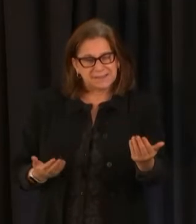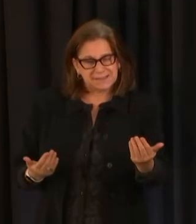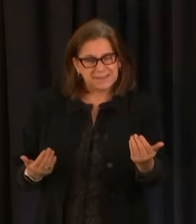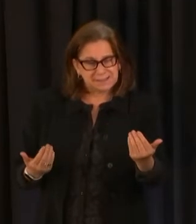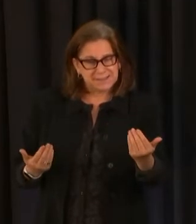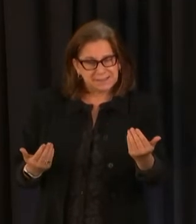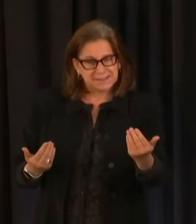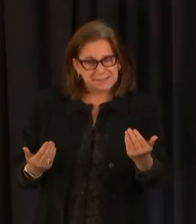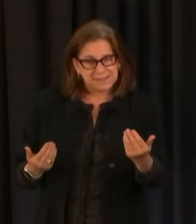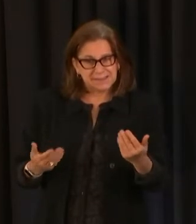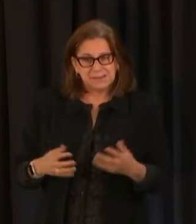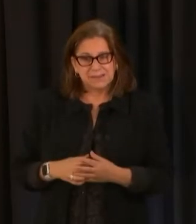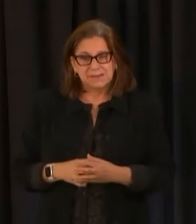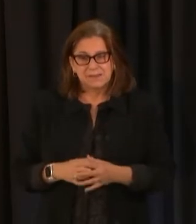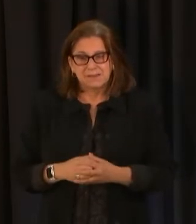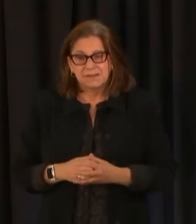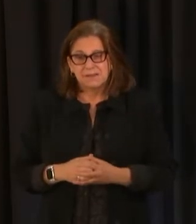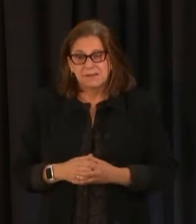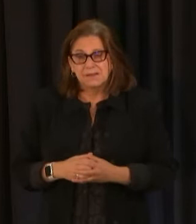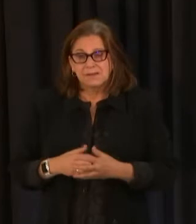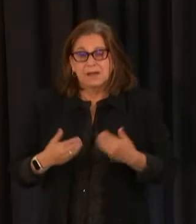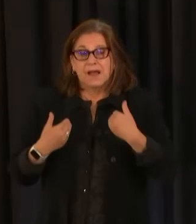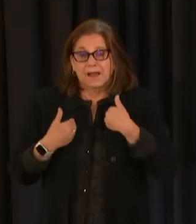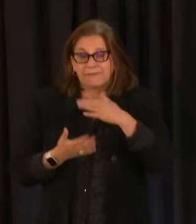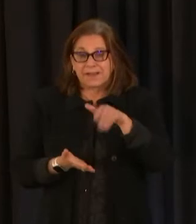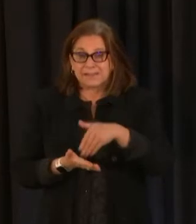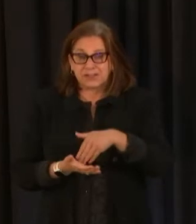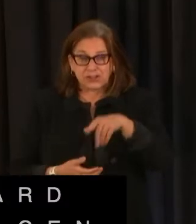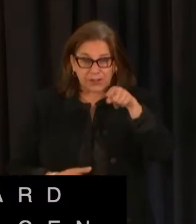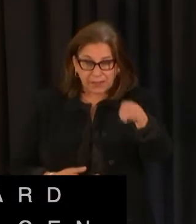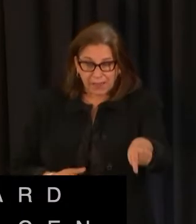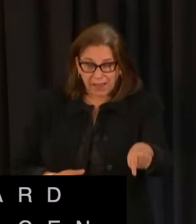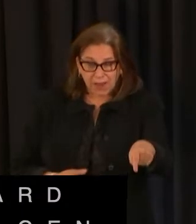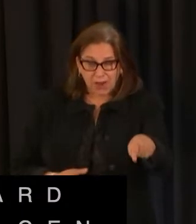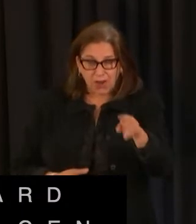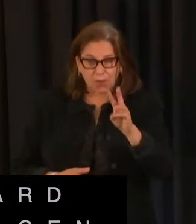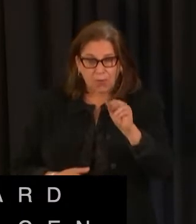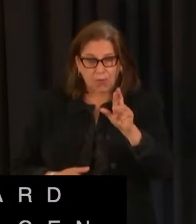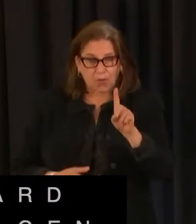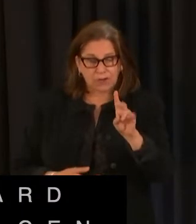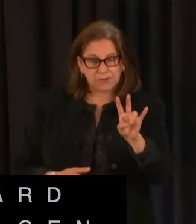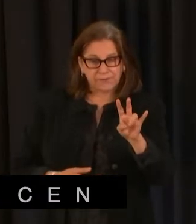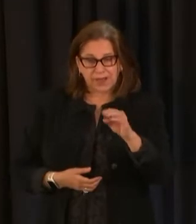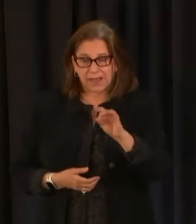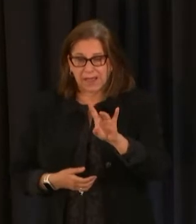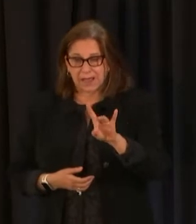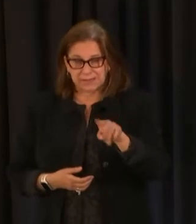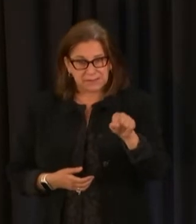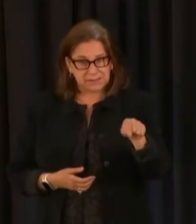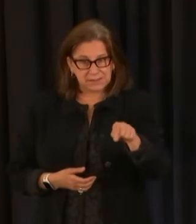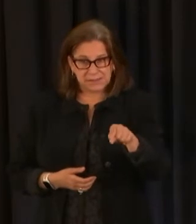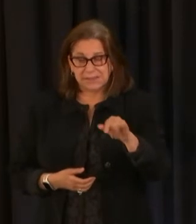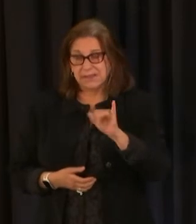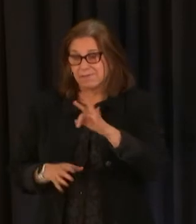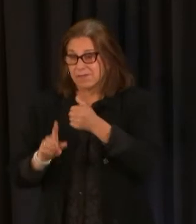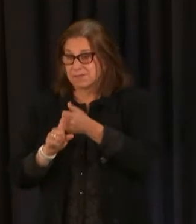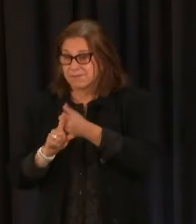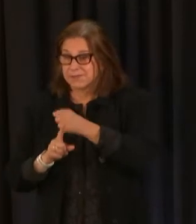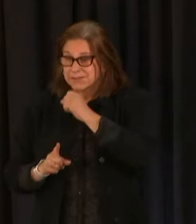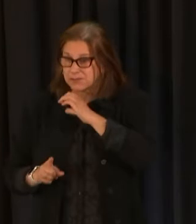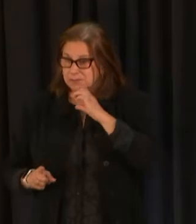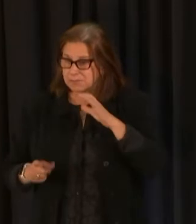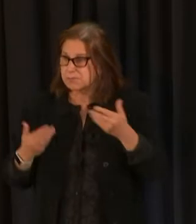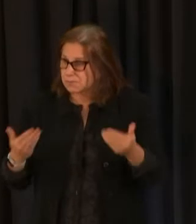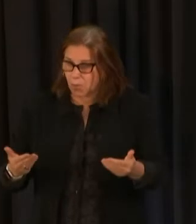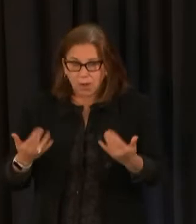Recreation Center. So once again, seniors, go to those sites at the prescribed times and get